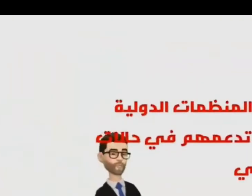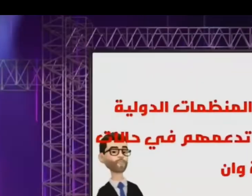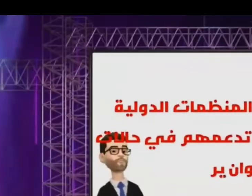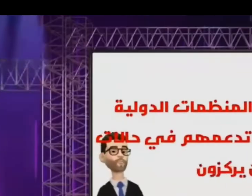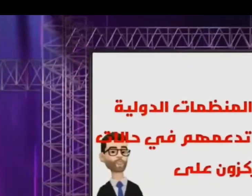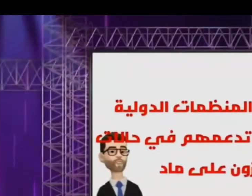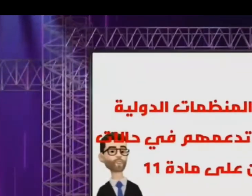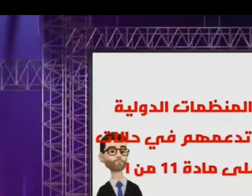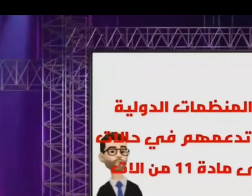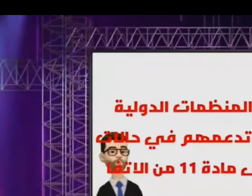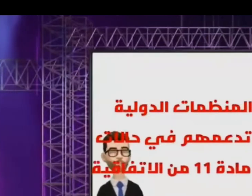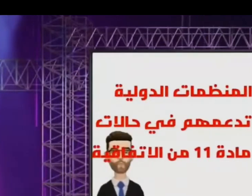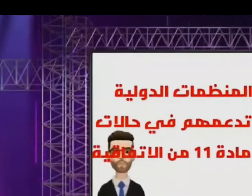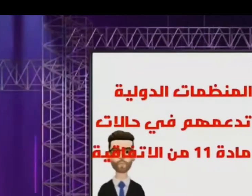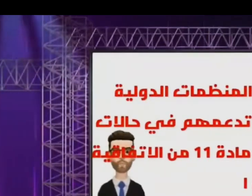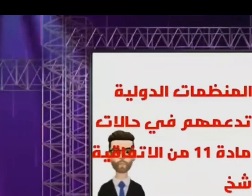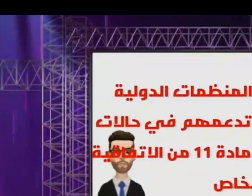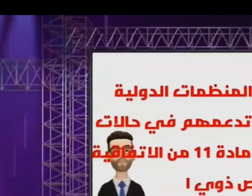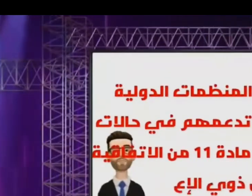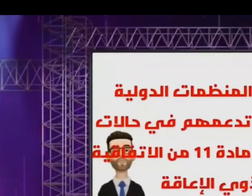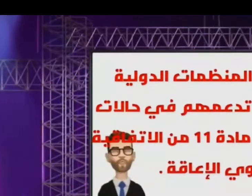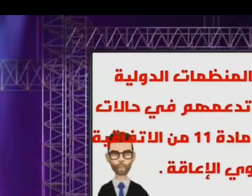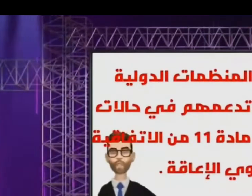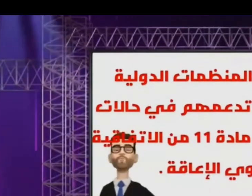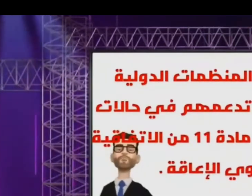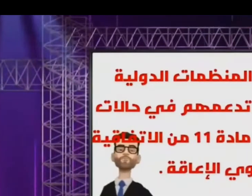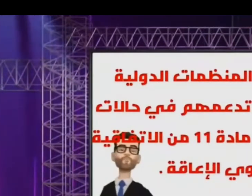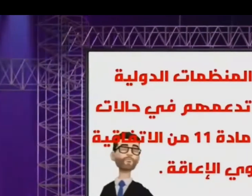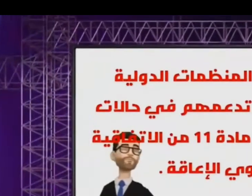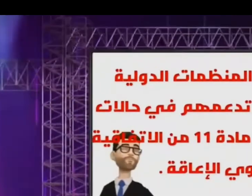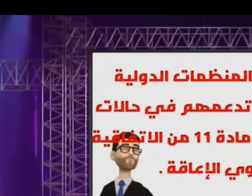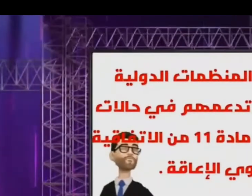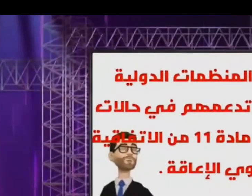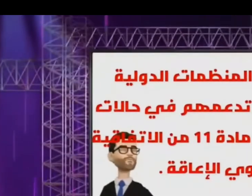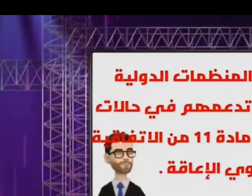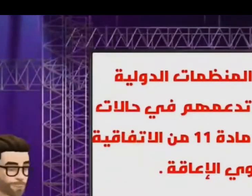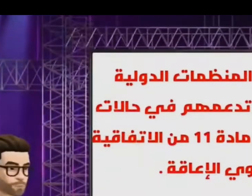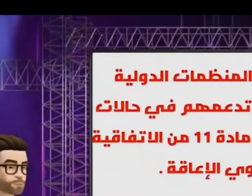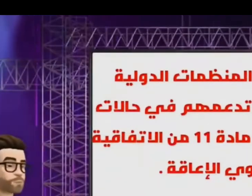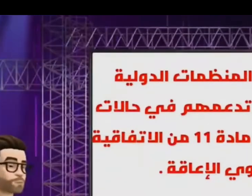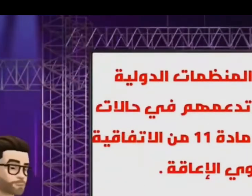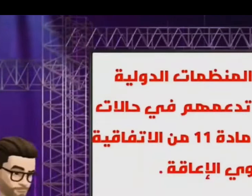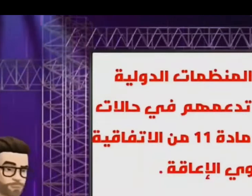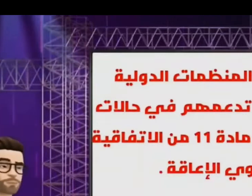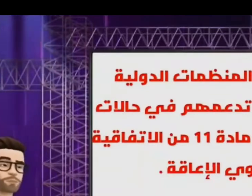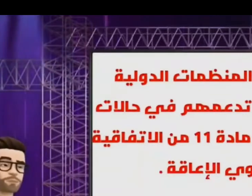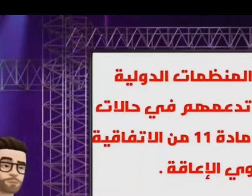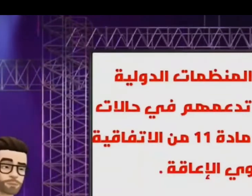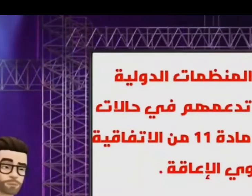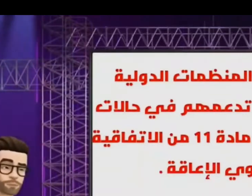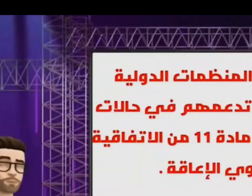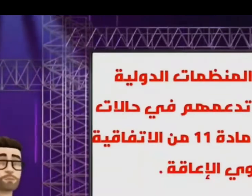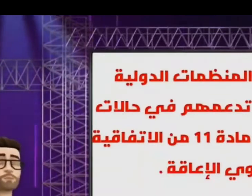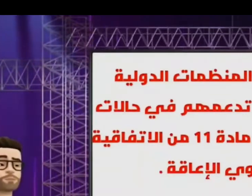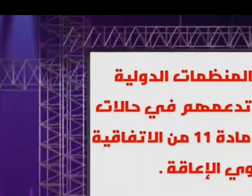about persons with disability to support us in humanitarian emergency situations and focus on Article 11 in the